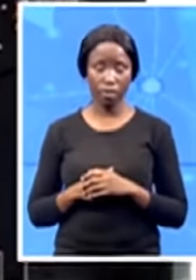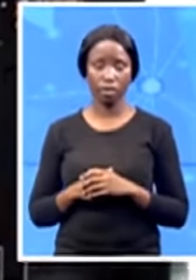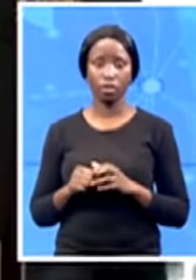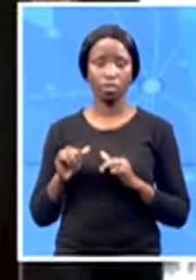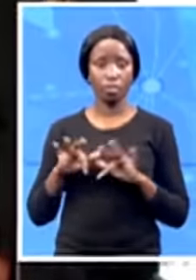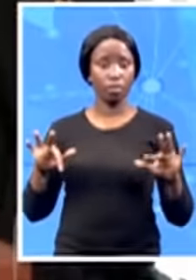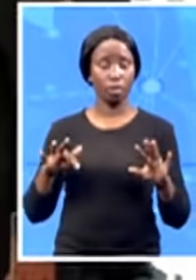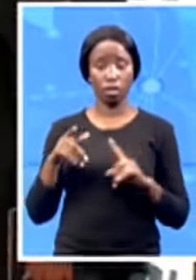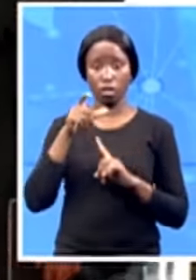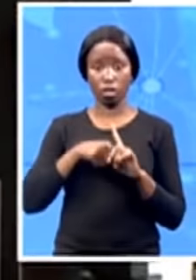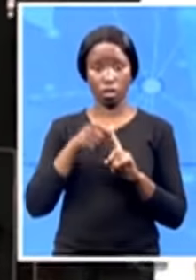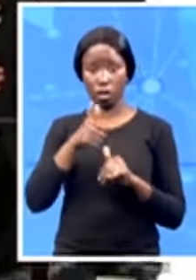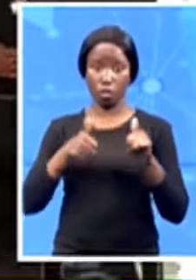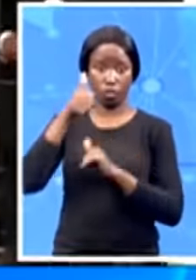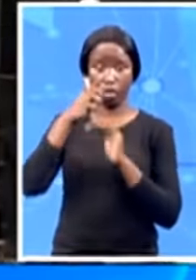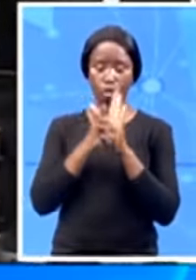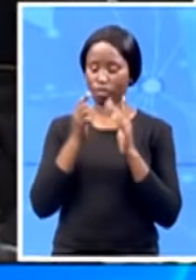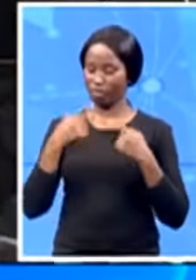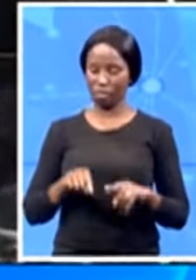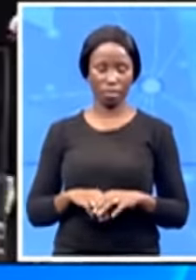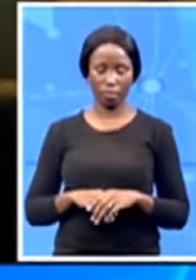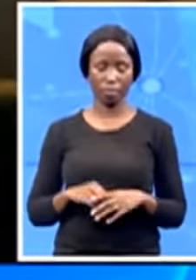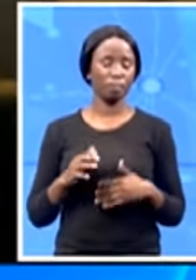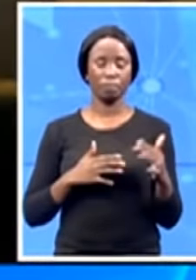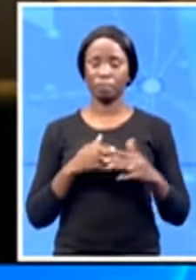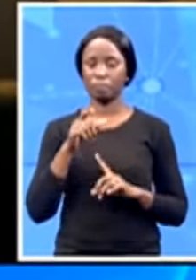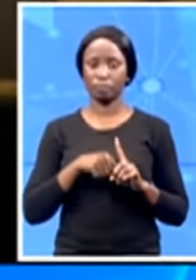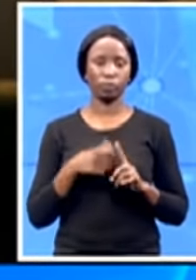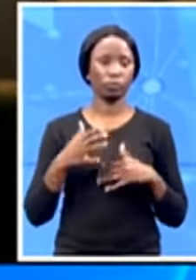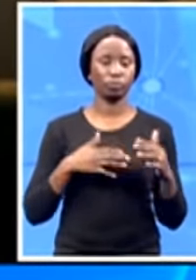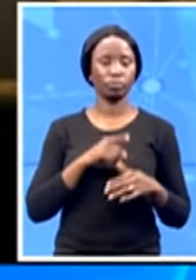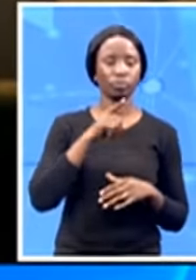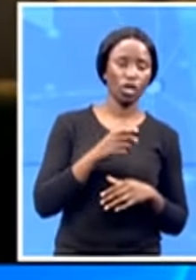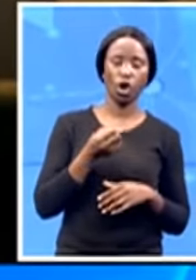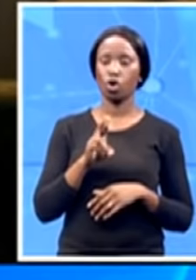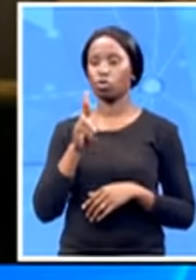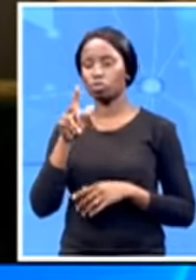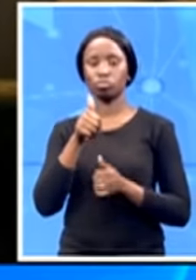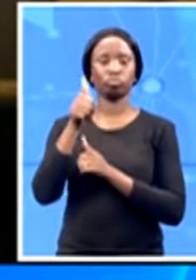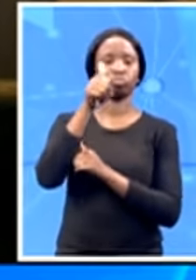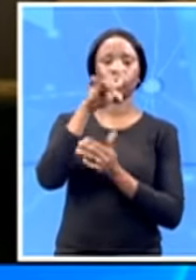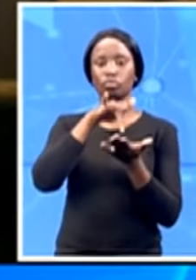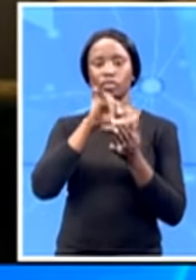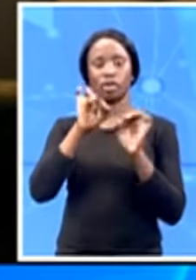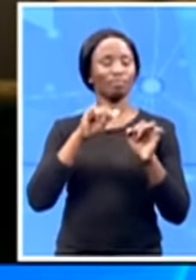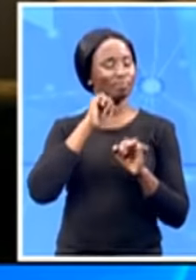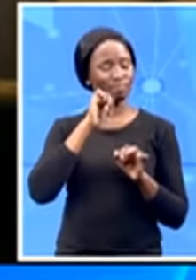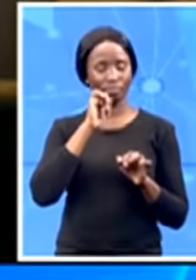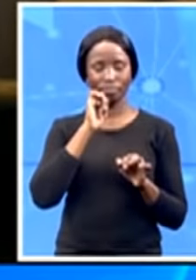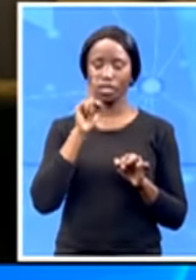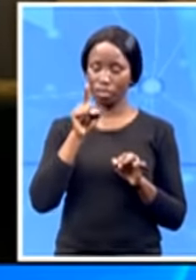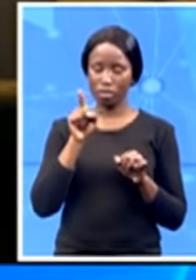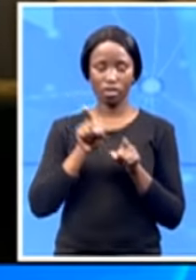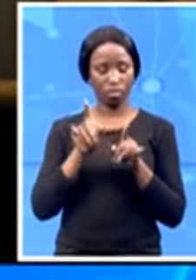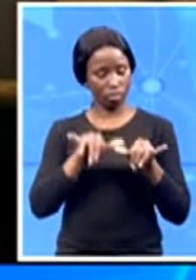person, whatever be her or his rank or condition, is subject to the ordinary realm of the law